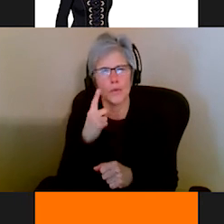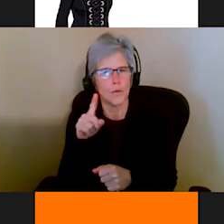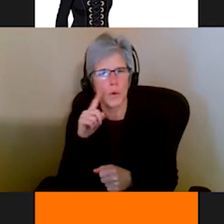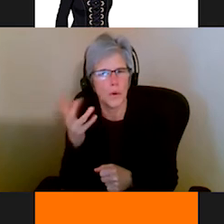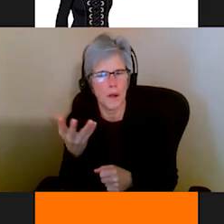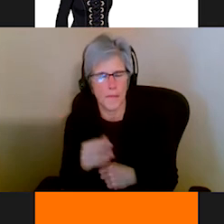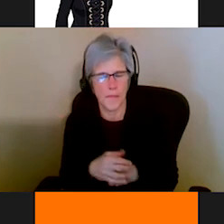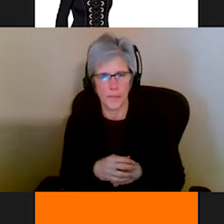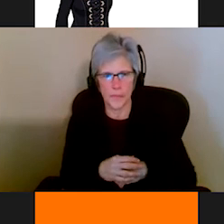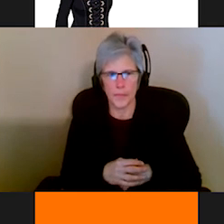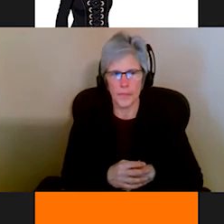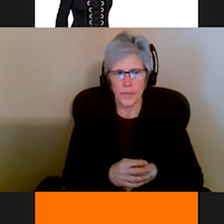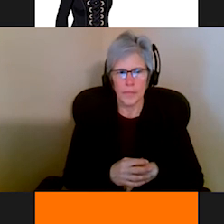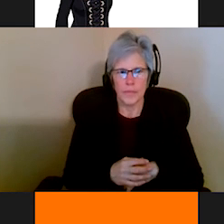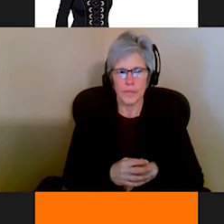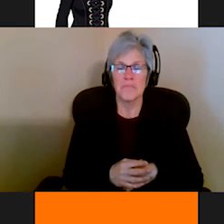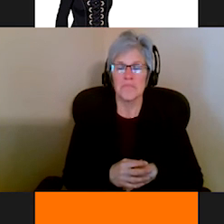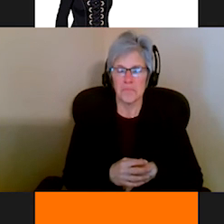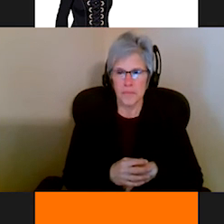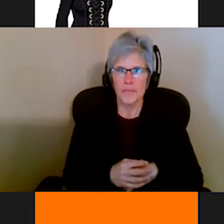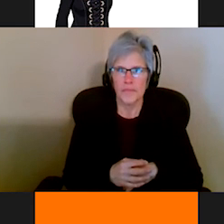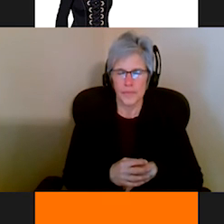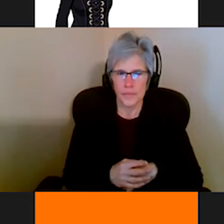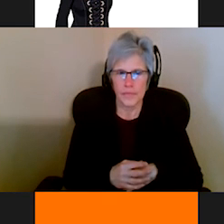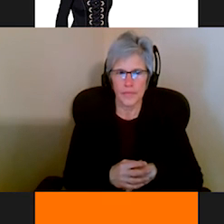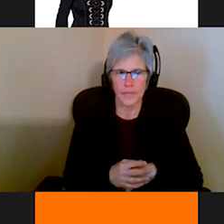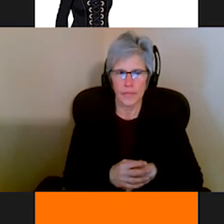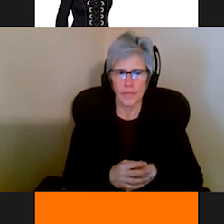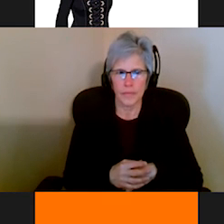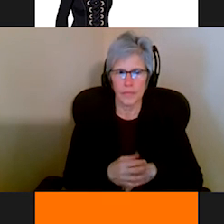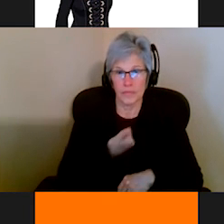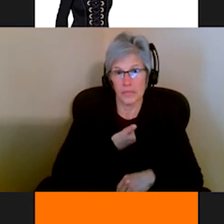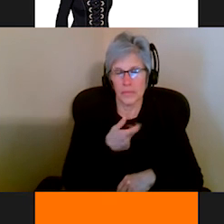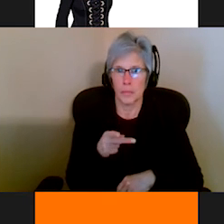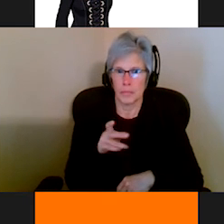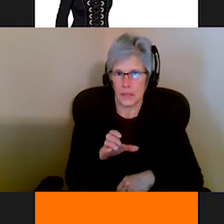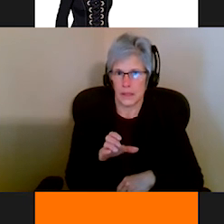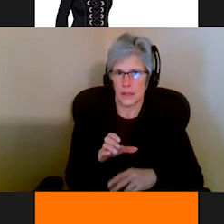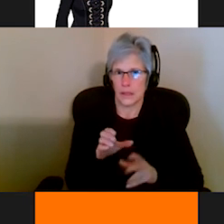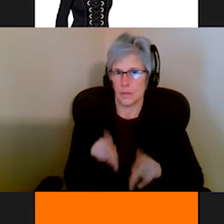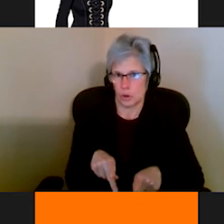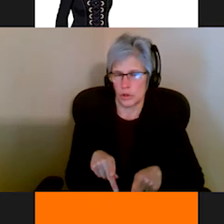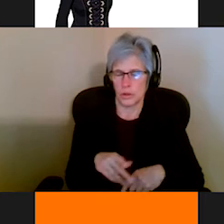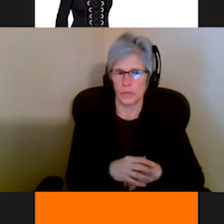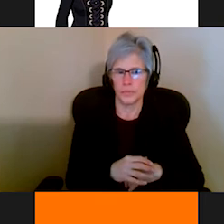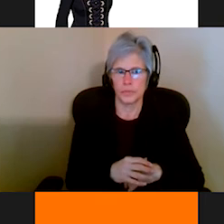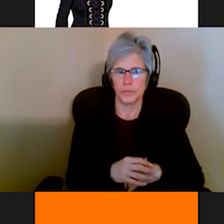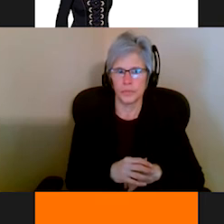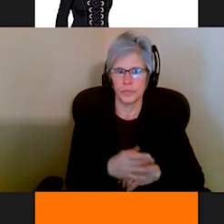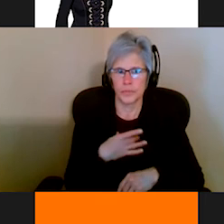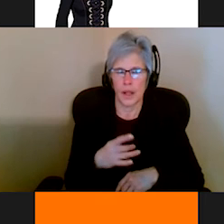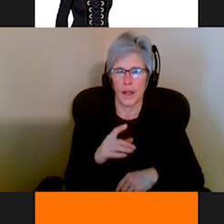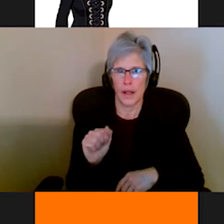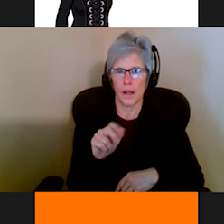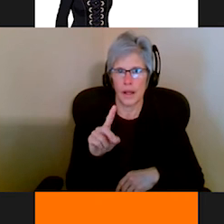Sure. Primarily, okay. Well, yeah, I pretty much am a PC person. That being said, I like the Adobe